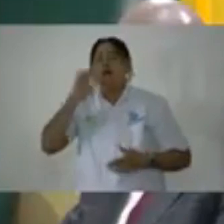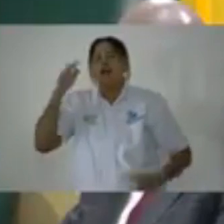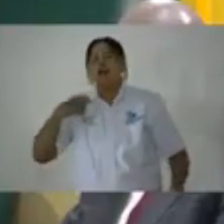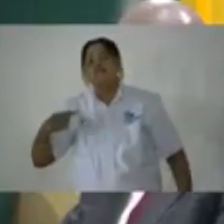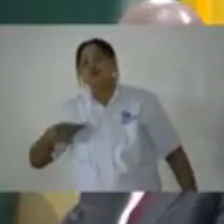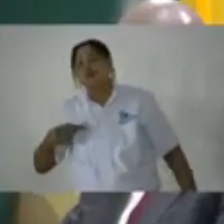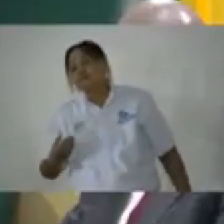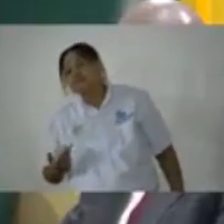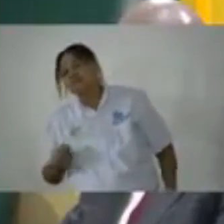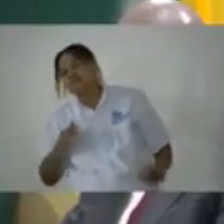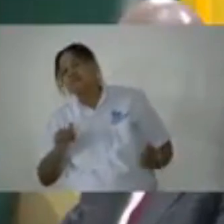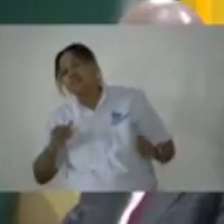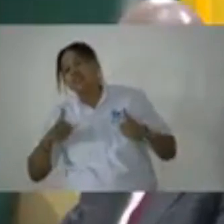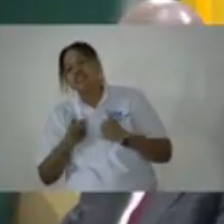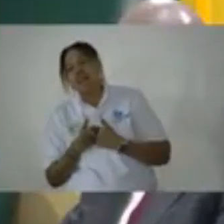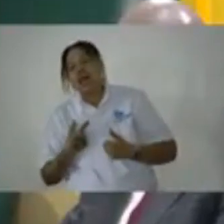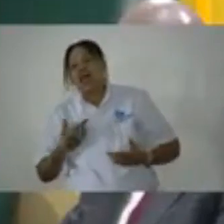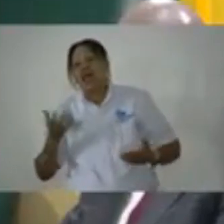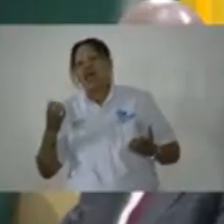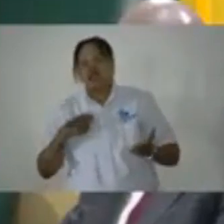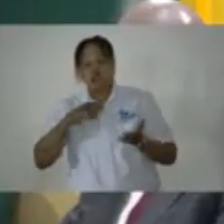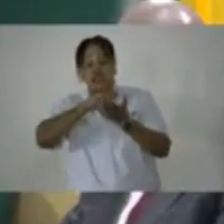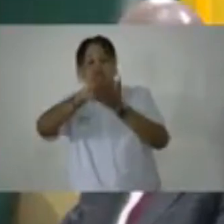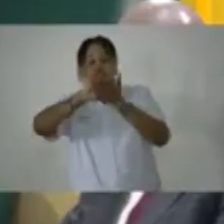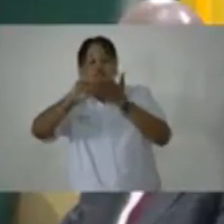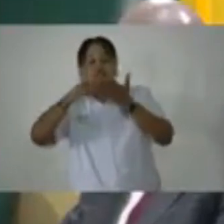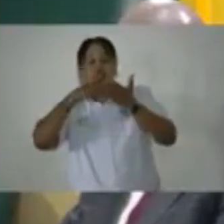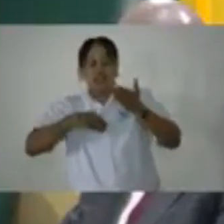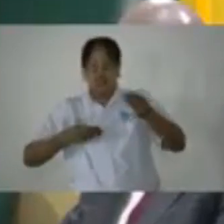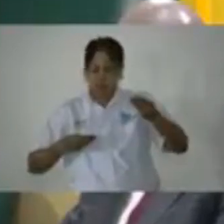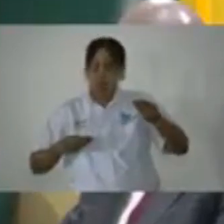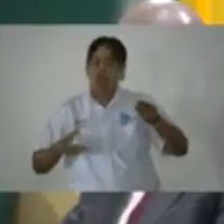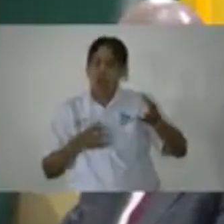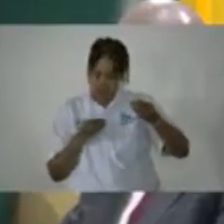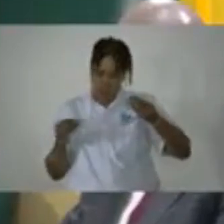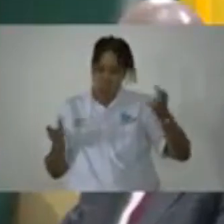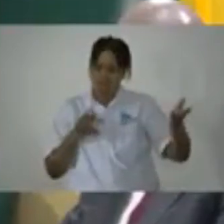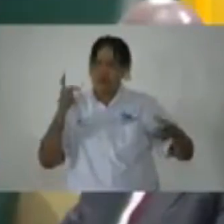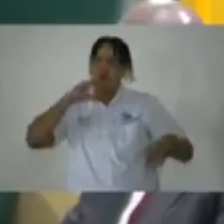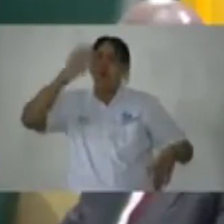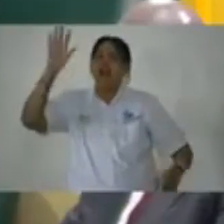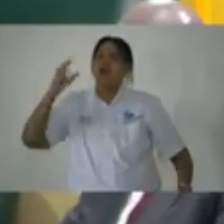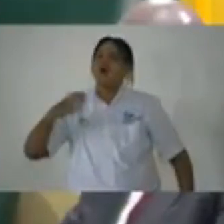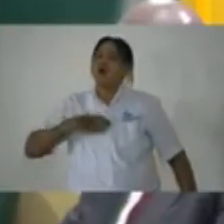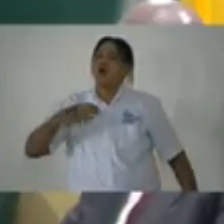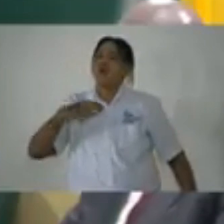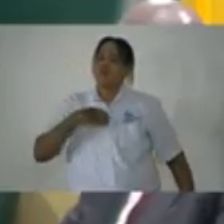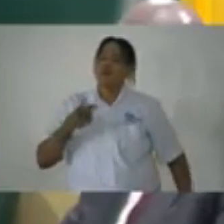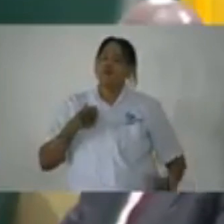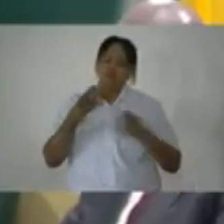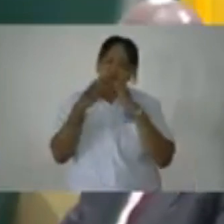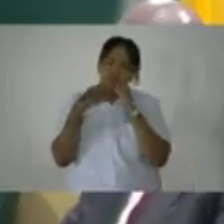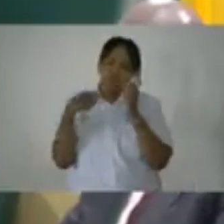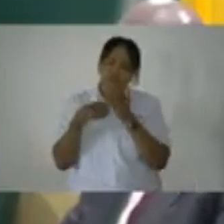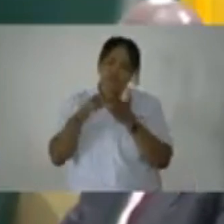I receive several handwritten letters from our pensioners, and I treasure them.